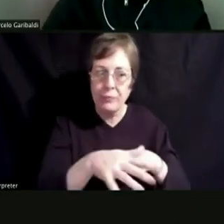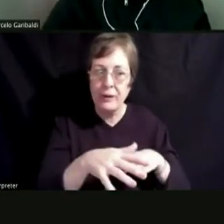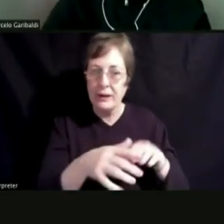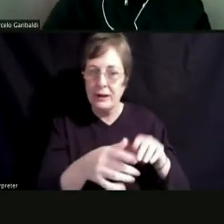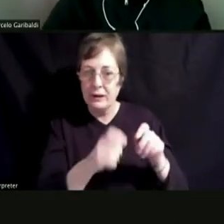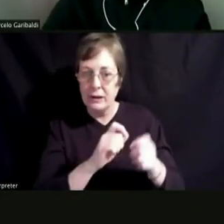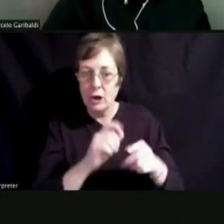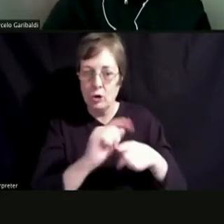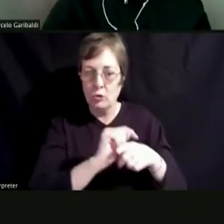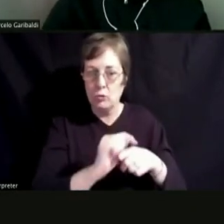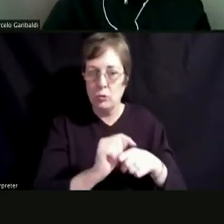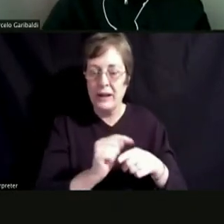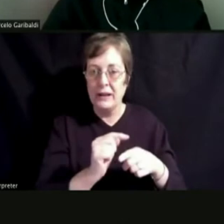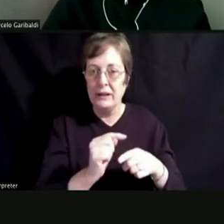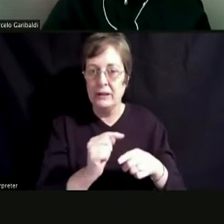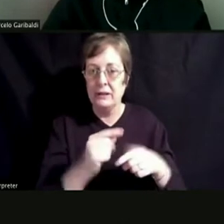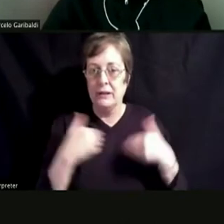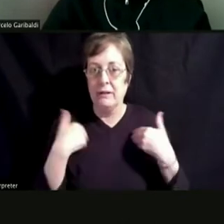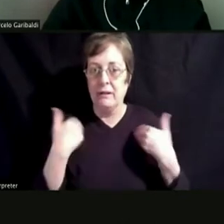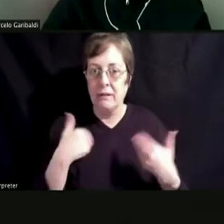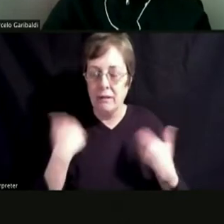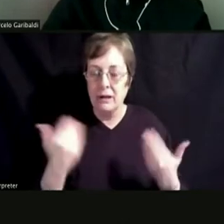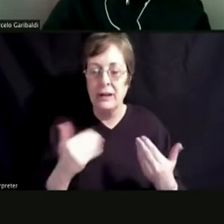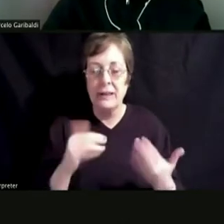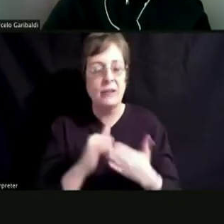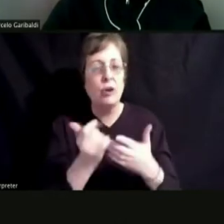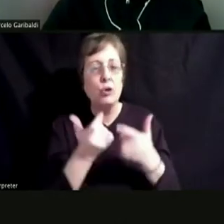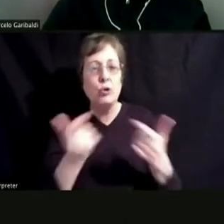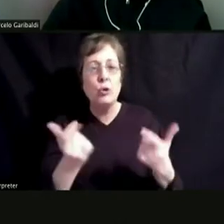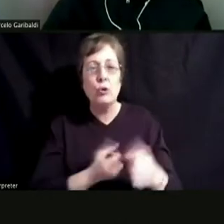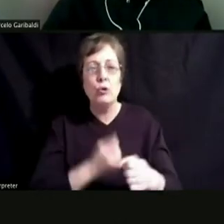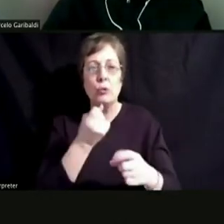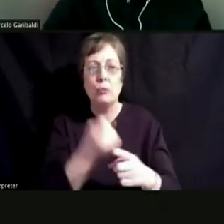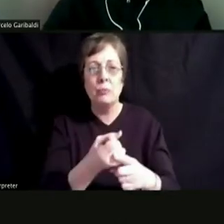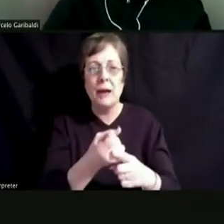is a huge impact that we're having on society there.